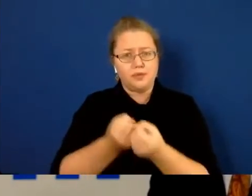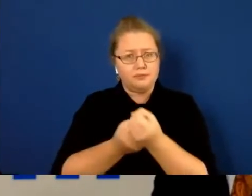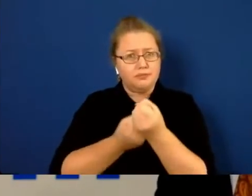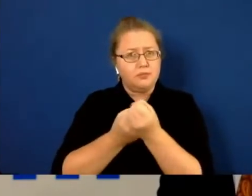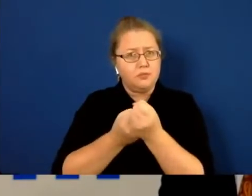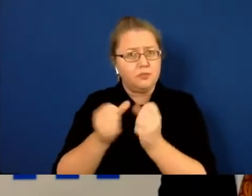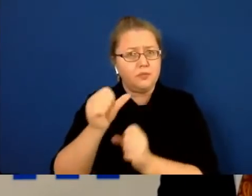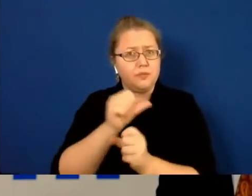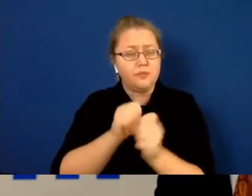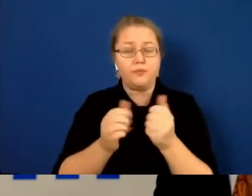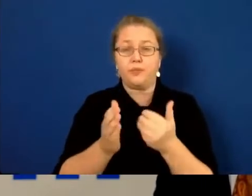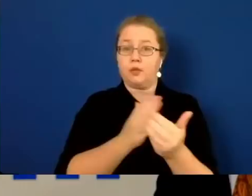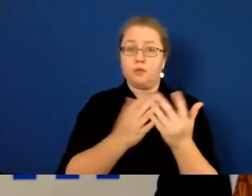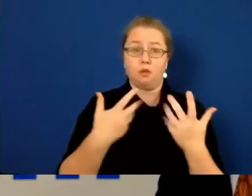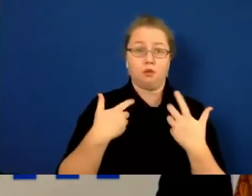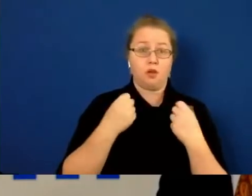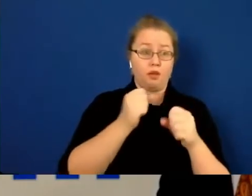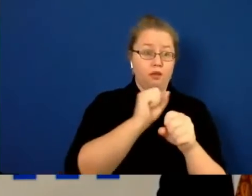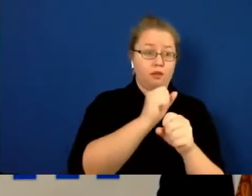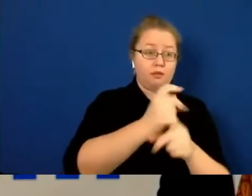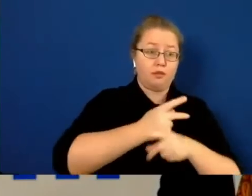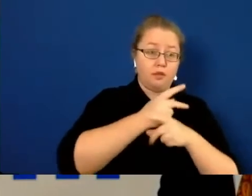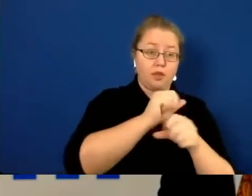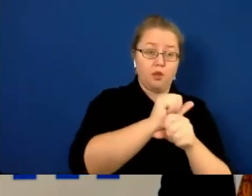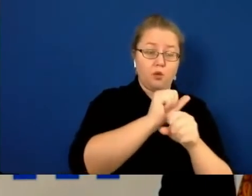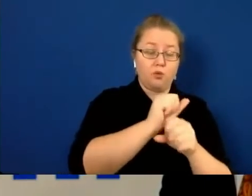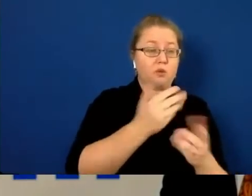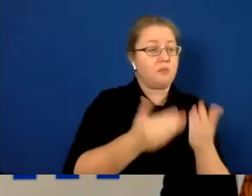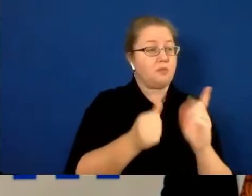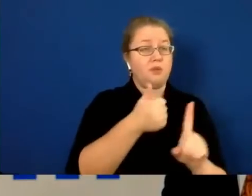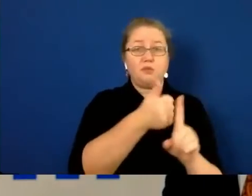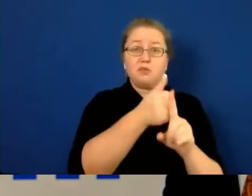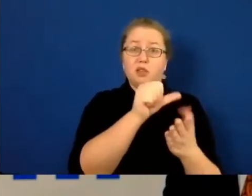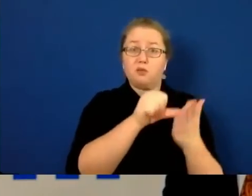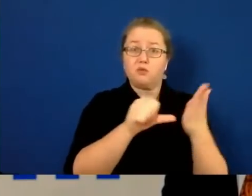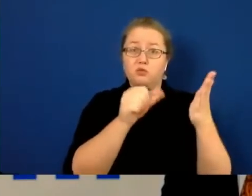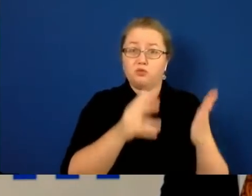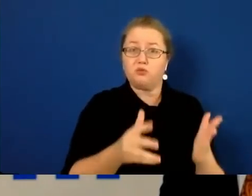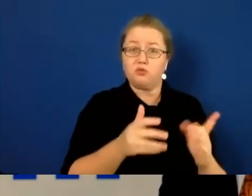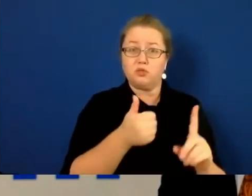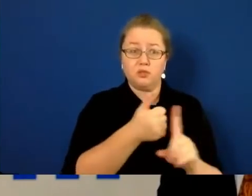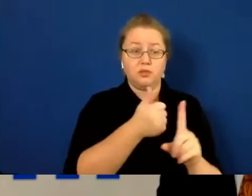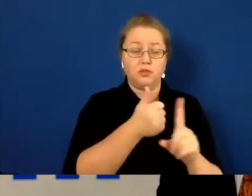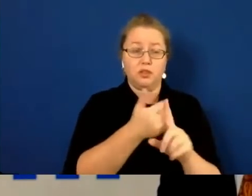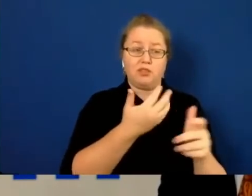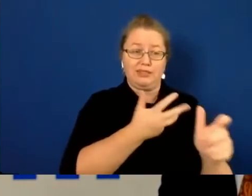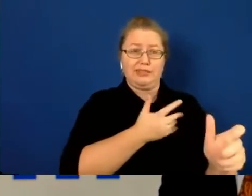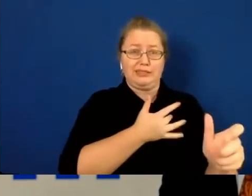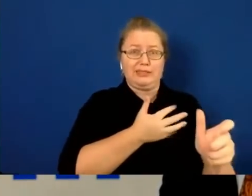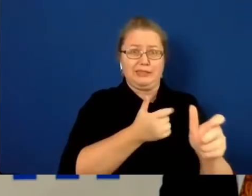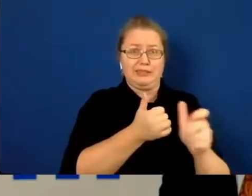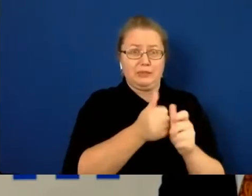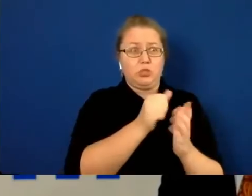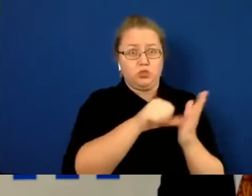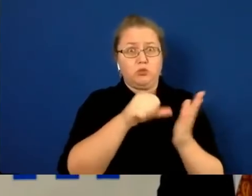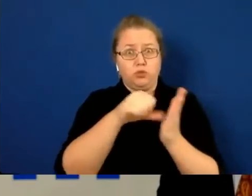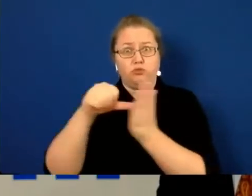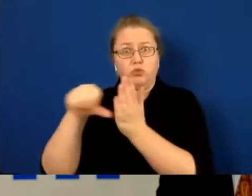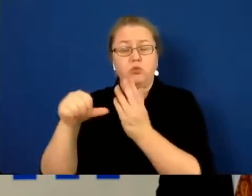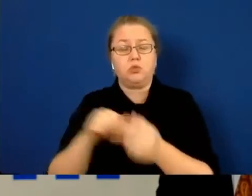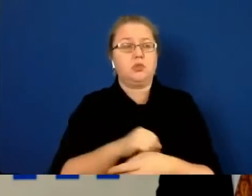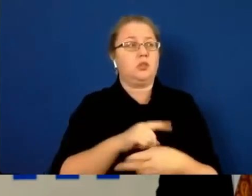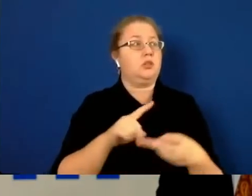it in teachers, in parents, the anxieties that we have about the effects this is going to have on our